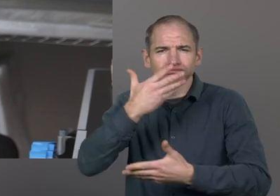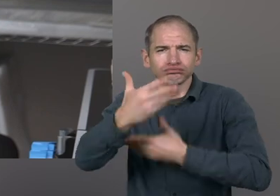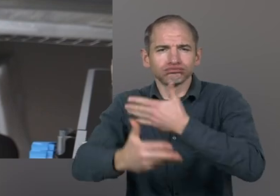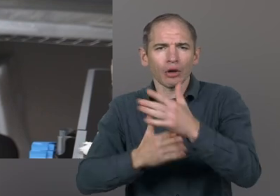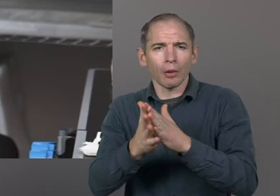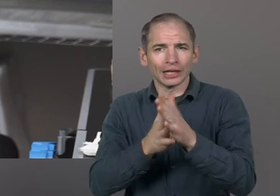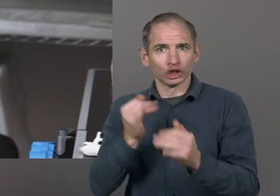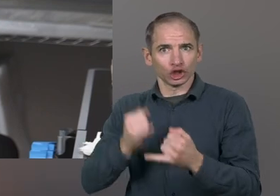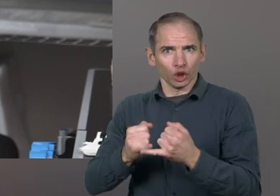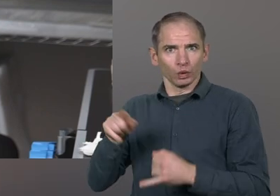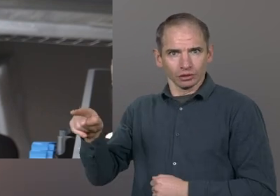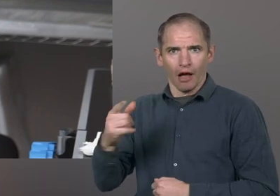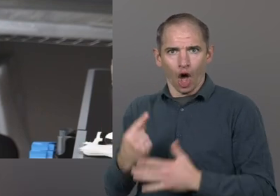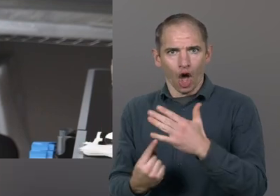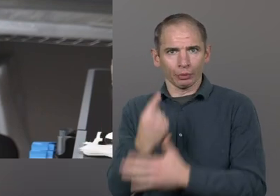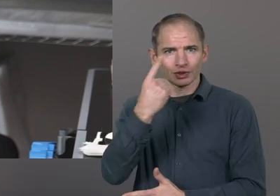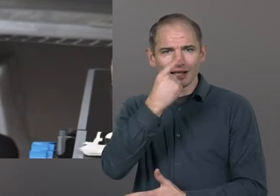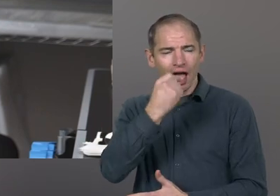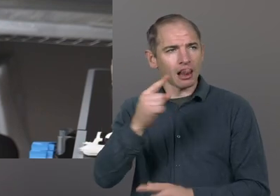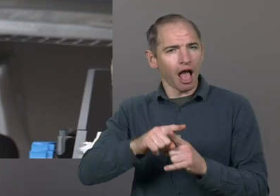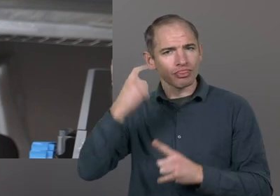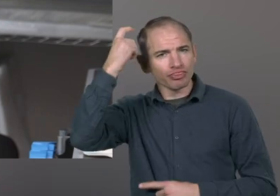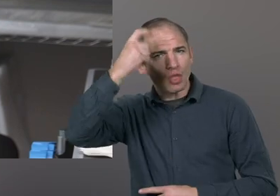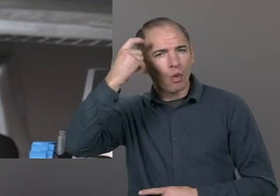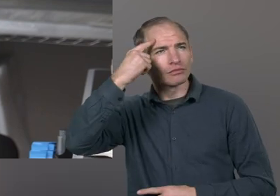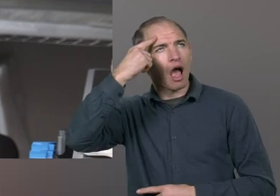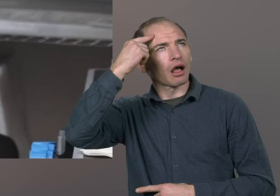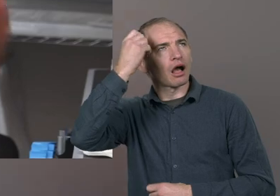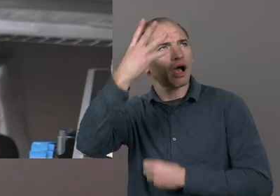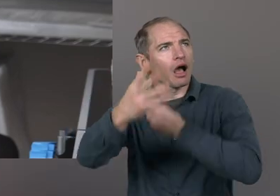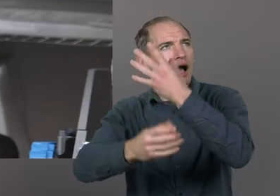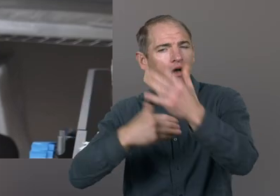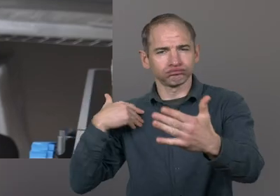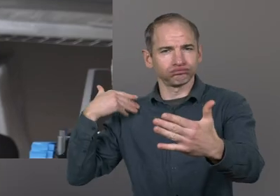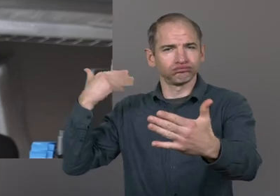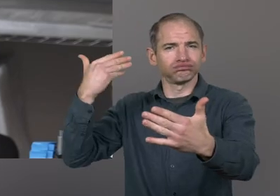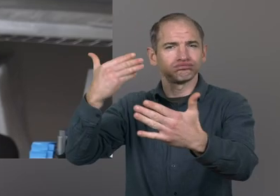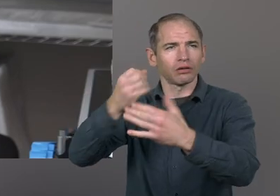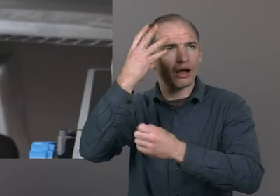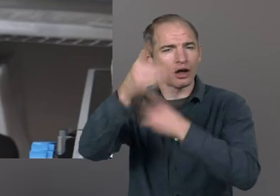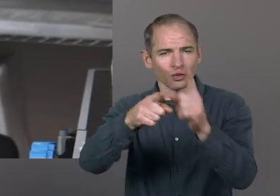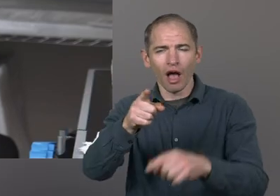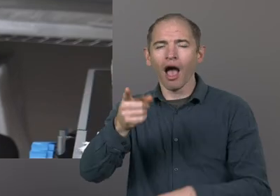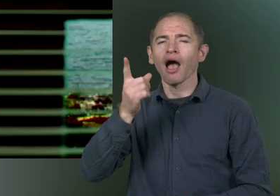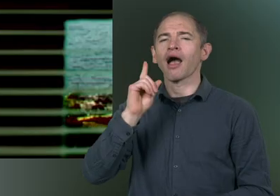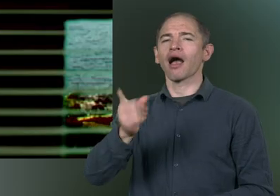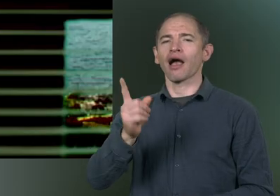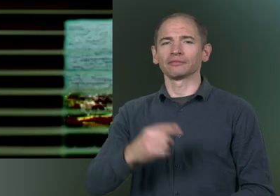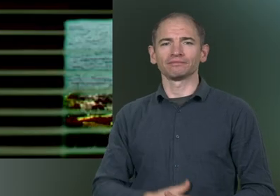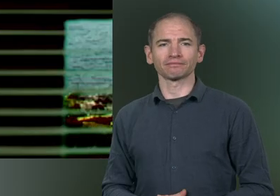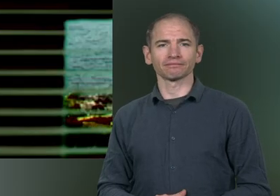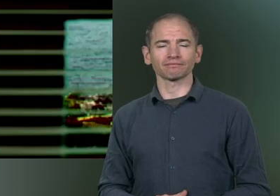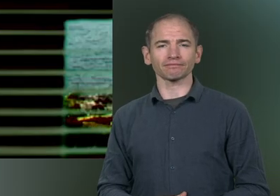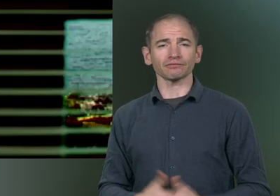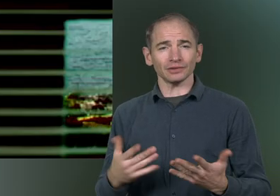of making a multi-channeled visual narrative that gave Stuart the opportunity to